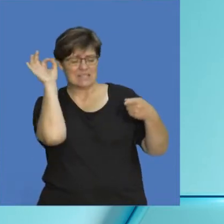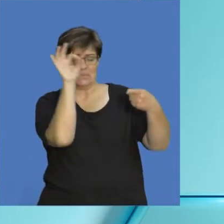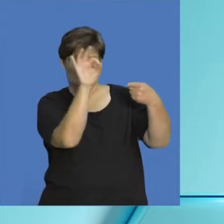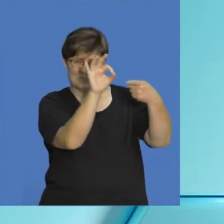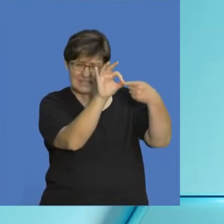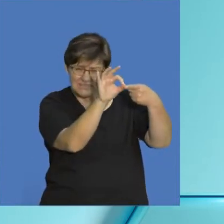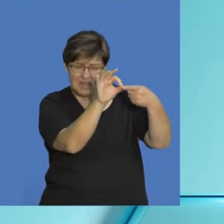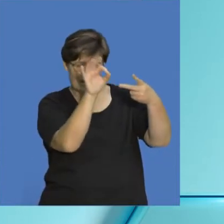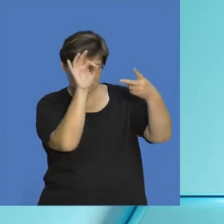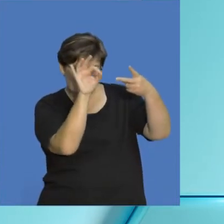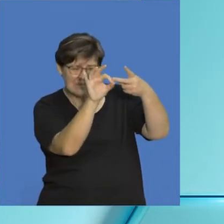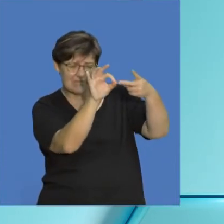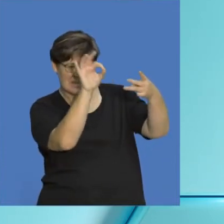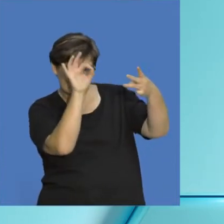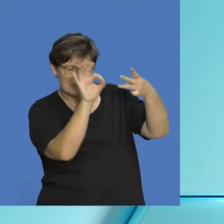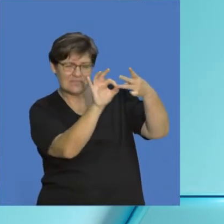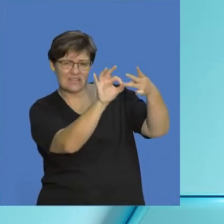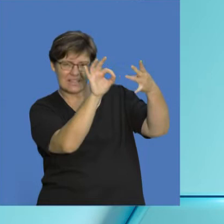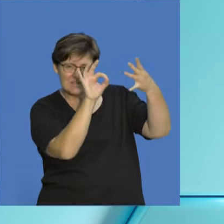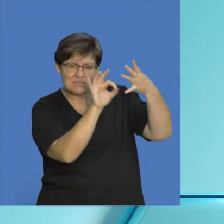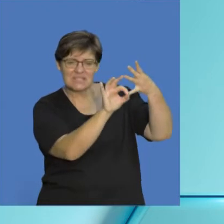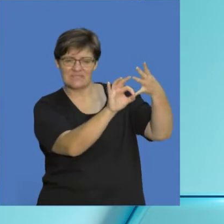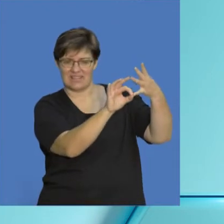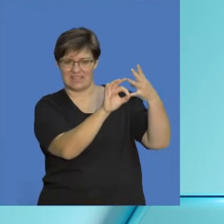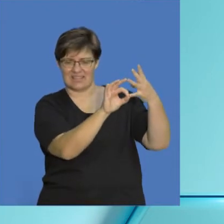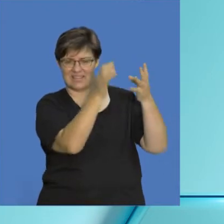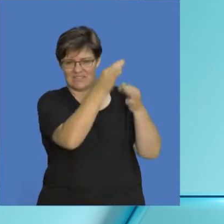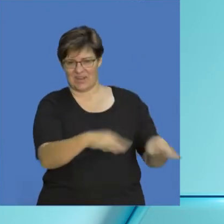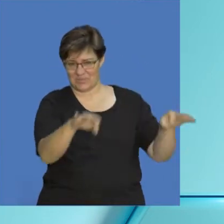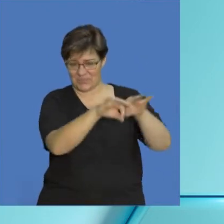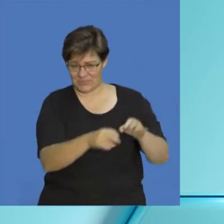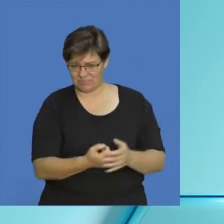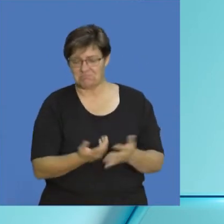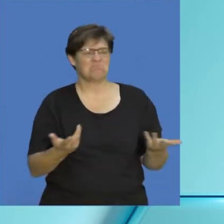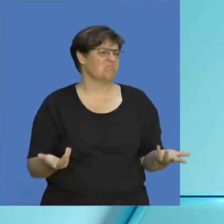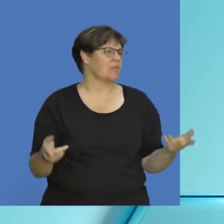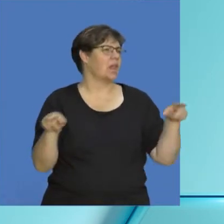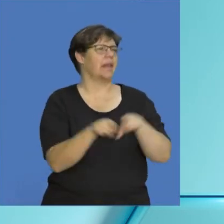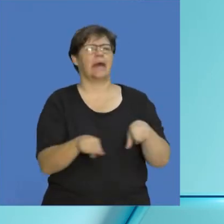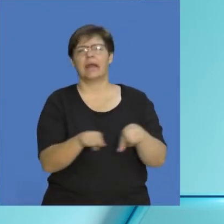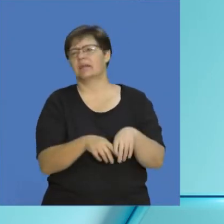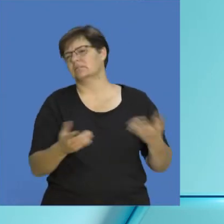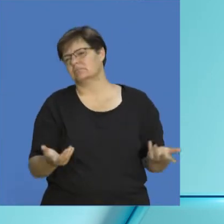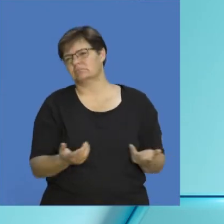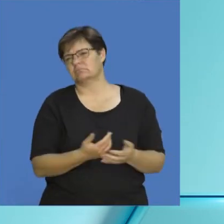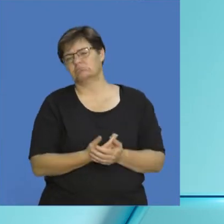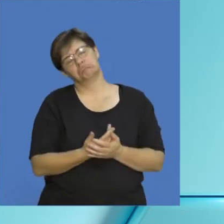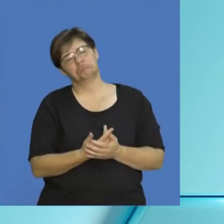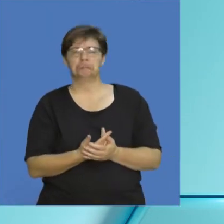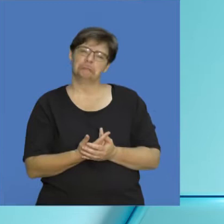specific value. A discrete data will be like, can I think of something